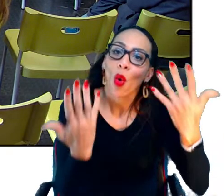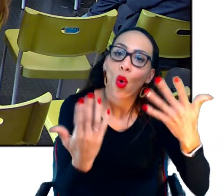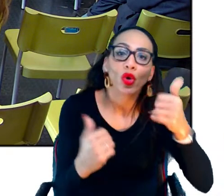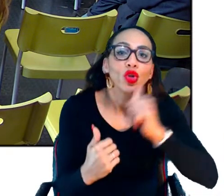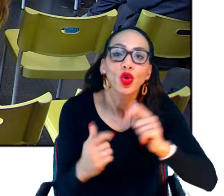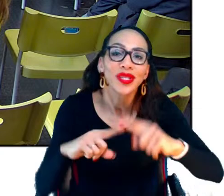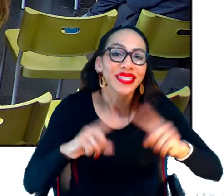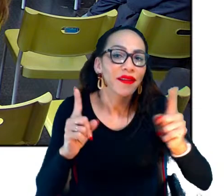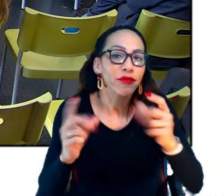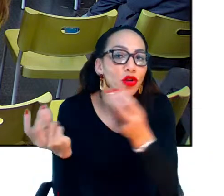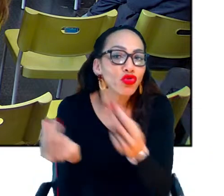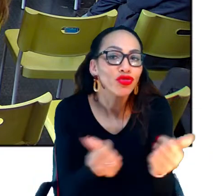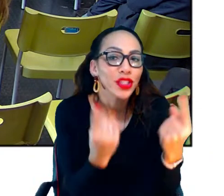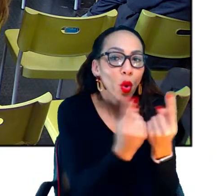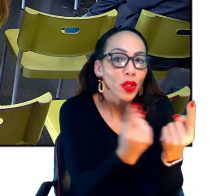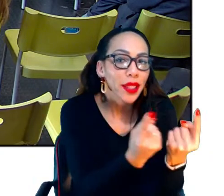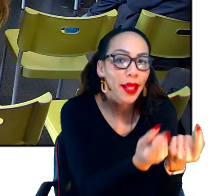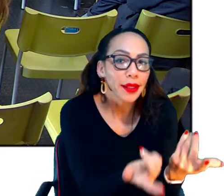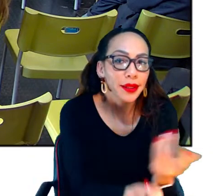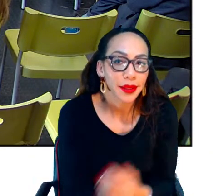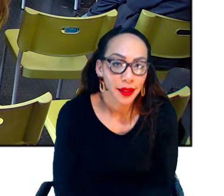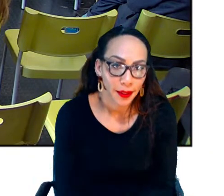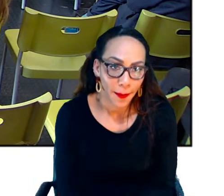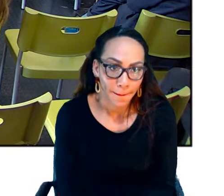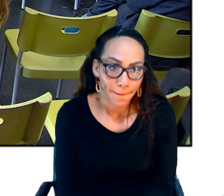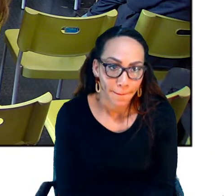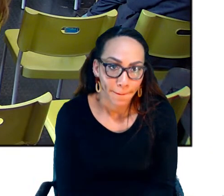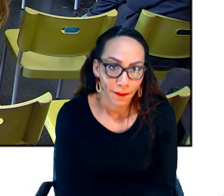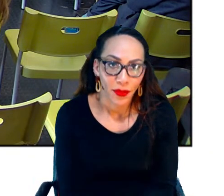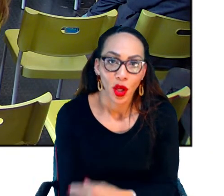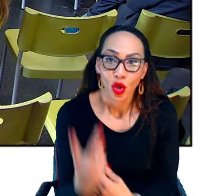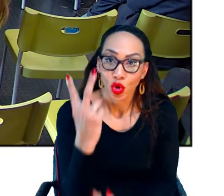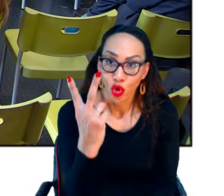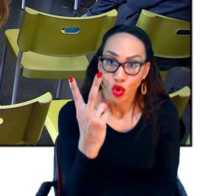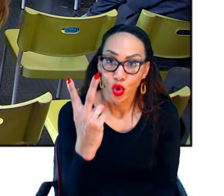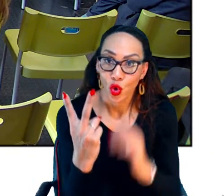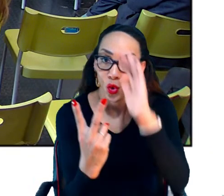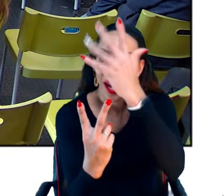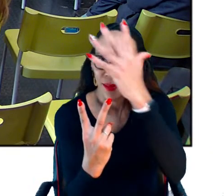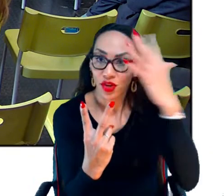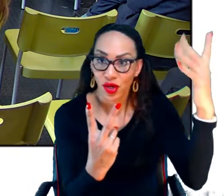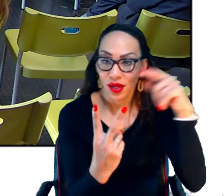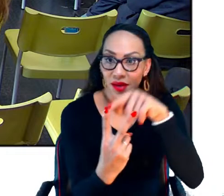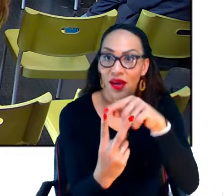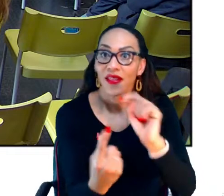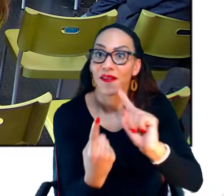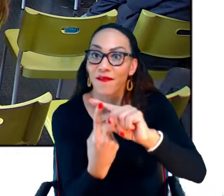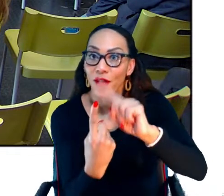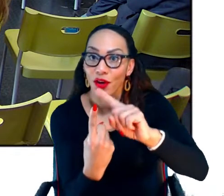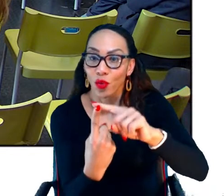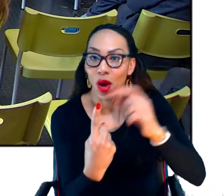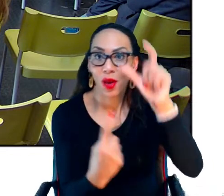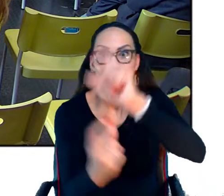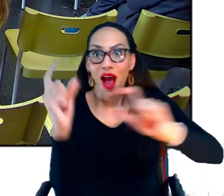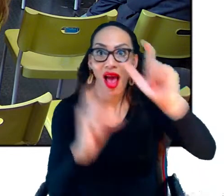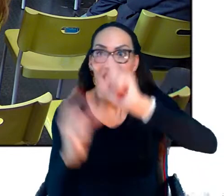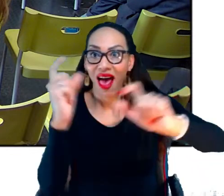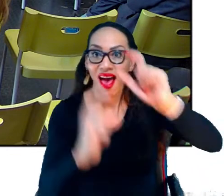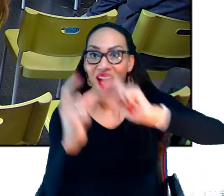the two images, the first one, the really colourful one,